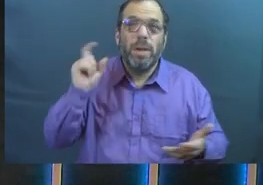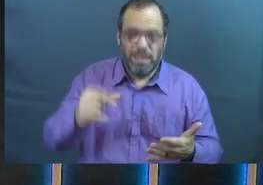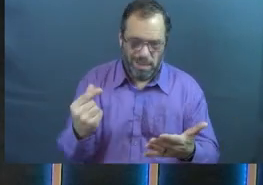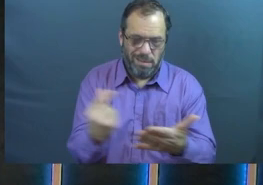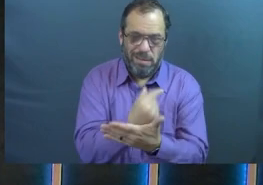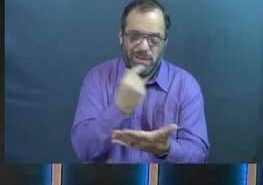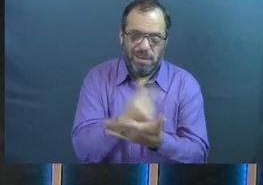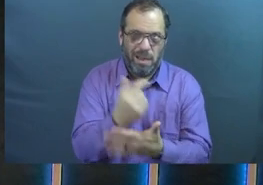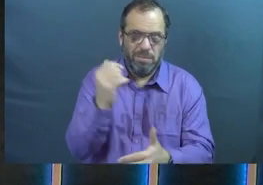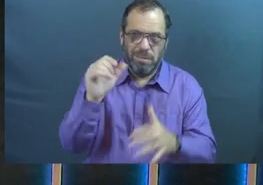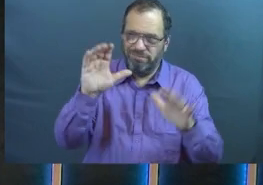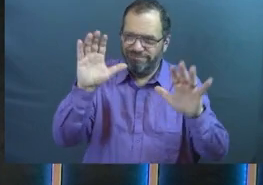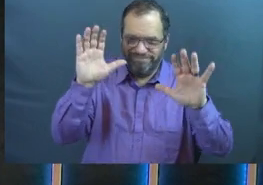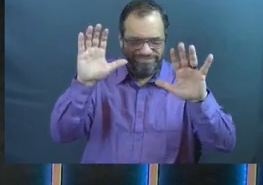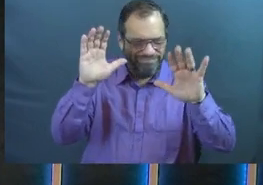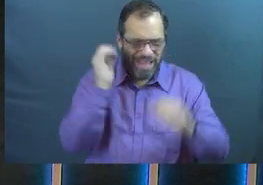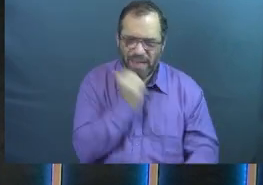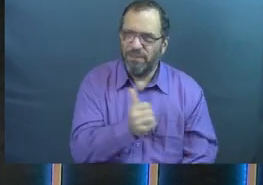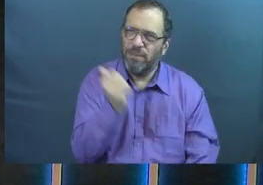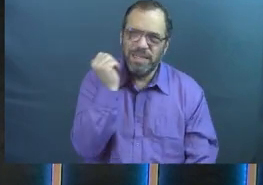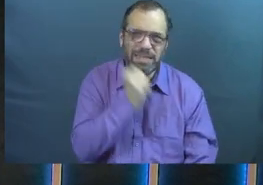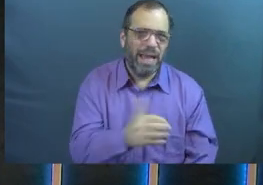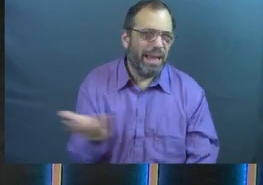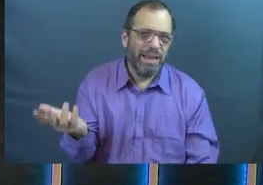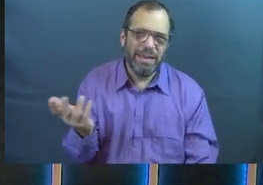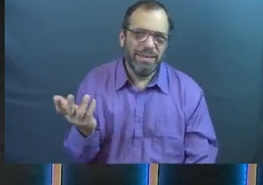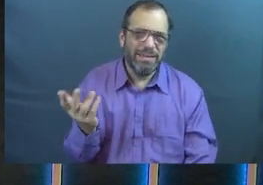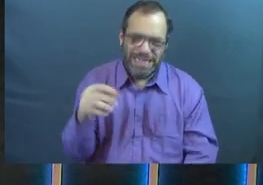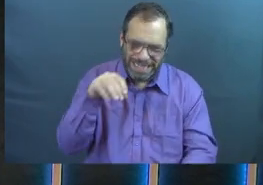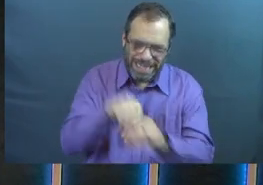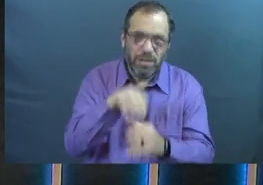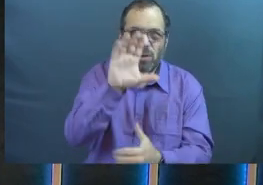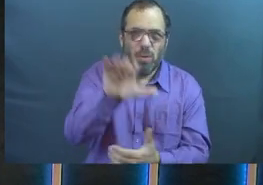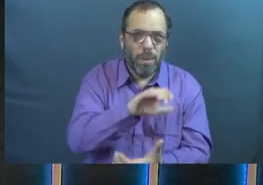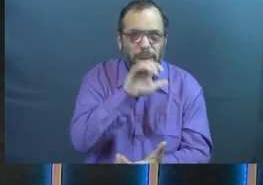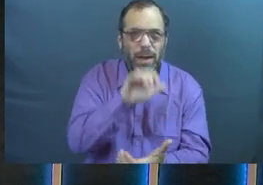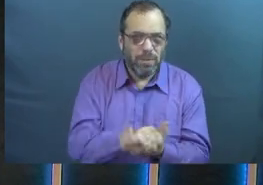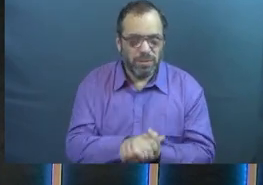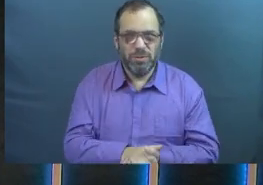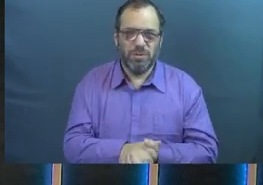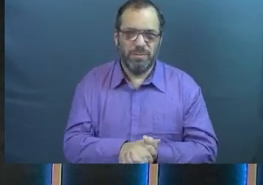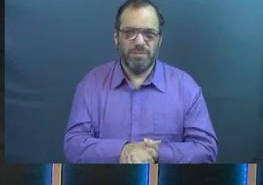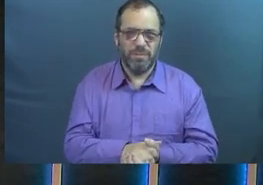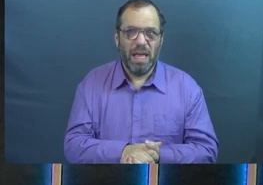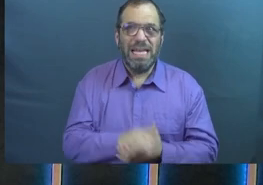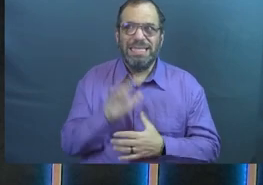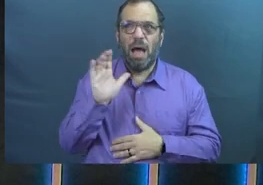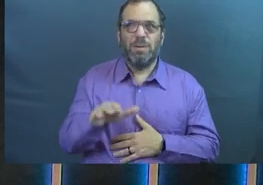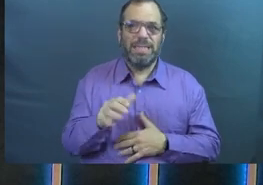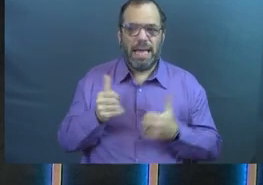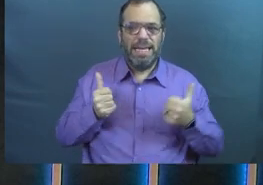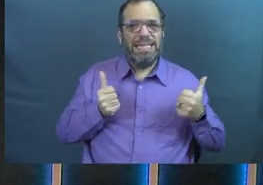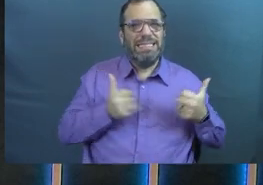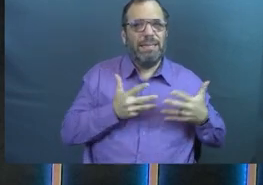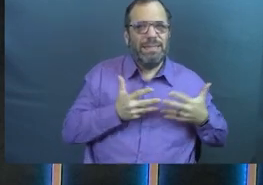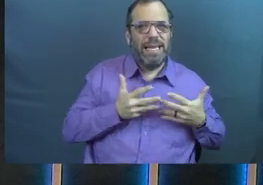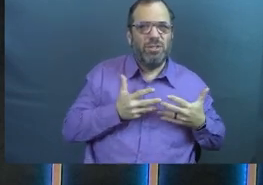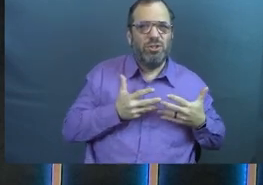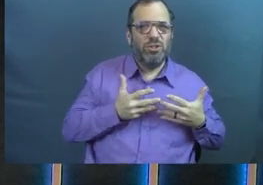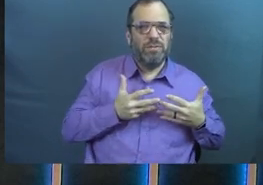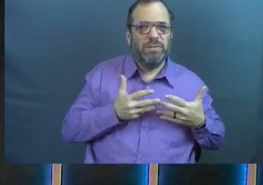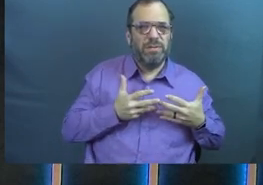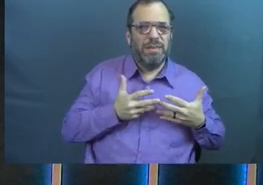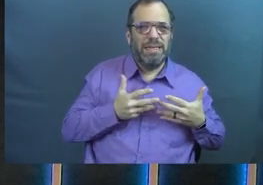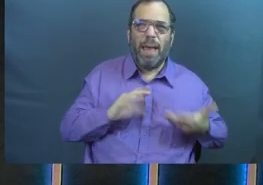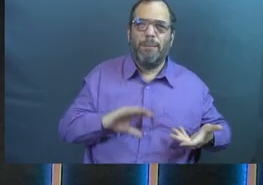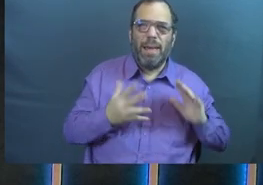the gospel every single day. Amen. In a marriage. And it's that intimidation that messes